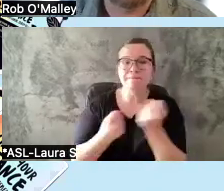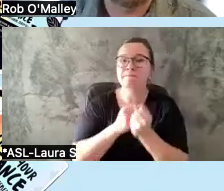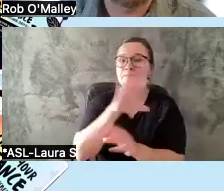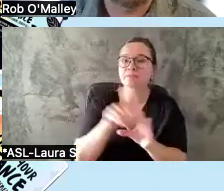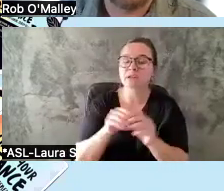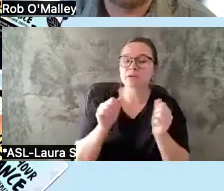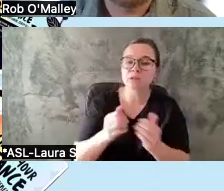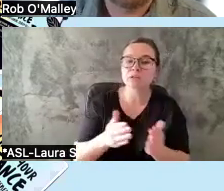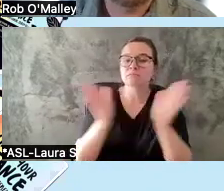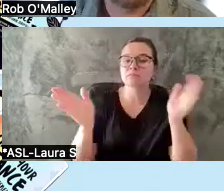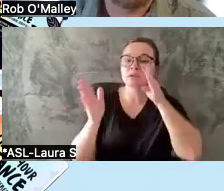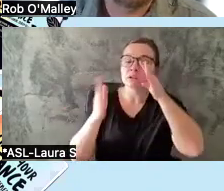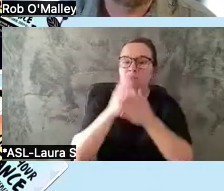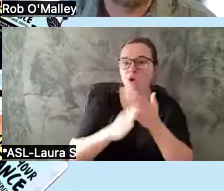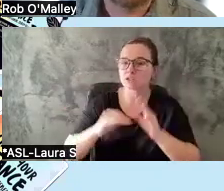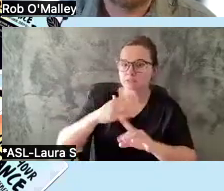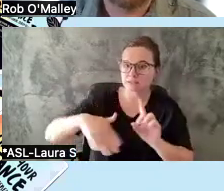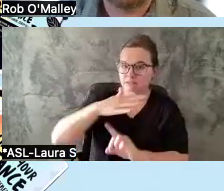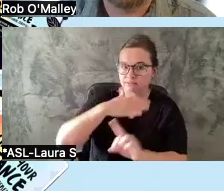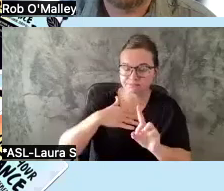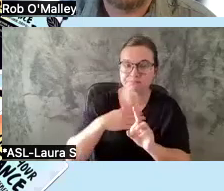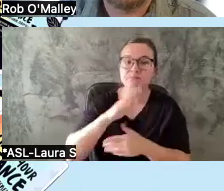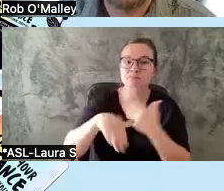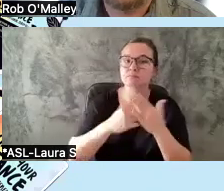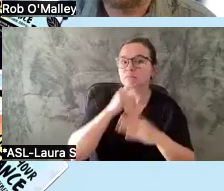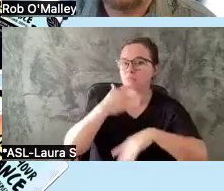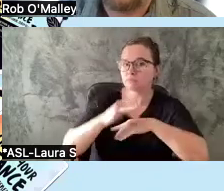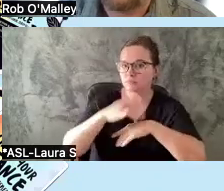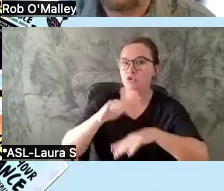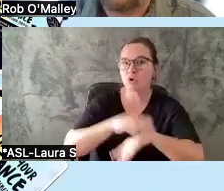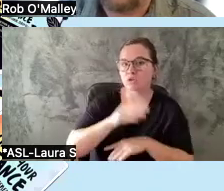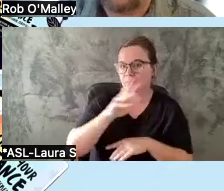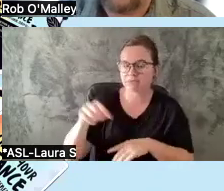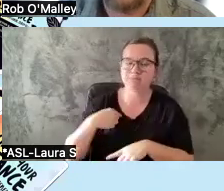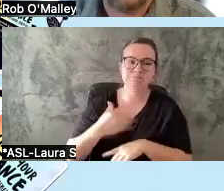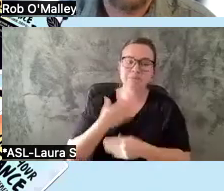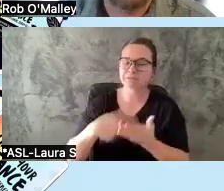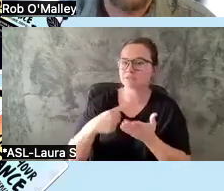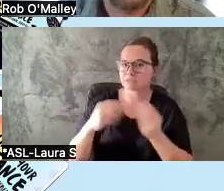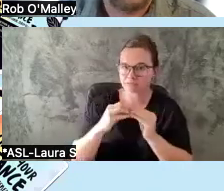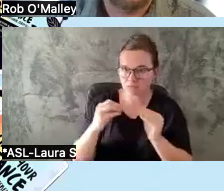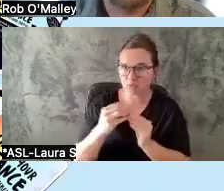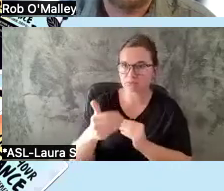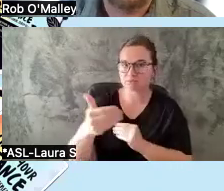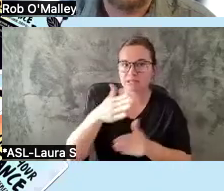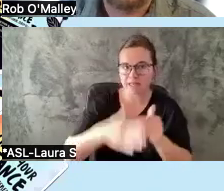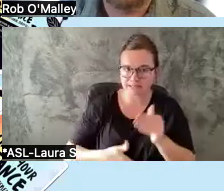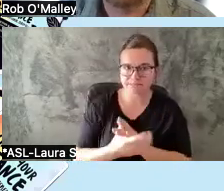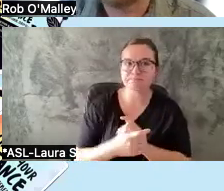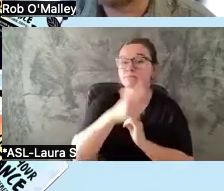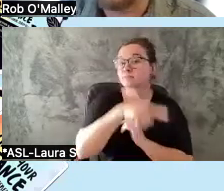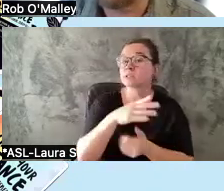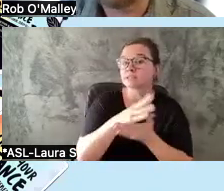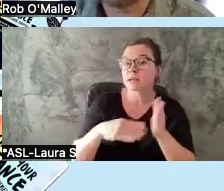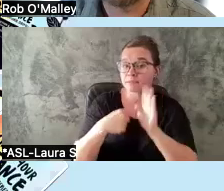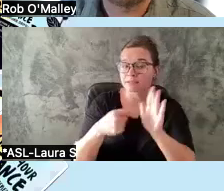across broad segments of society. All of this is freely available on our website, and I'm happy to talk more about that at the end. But these are just some